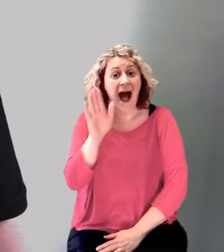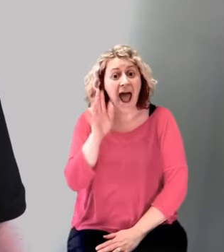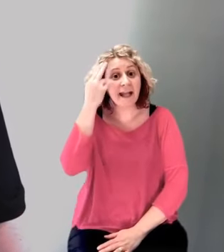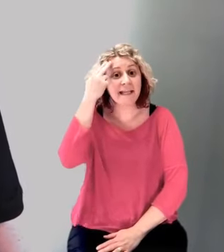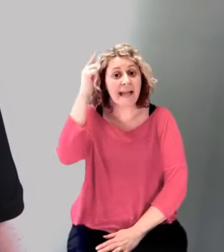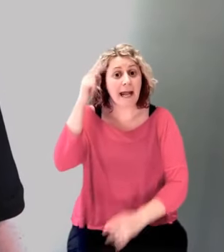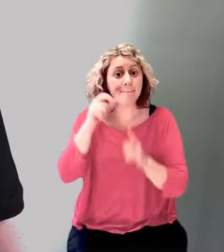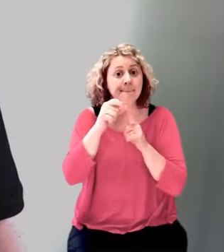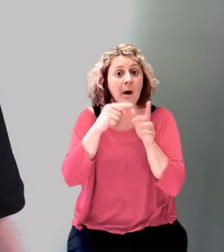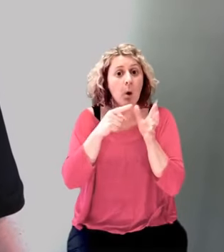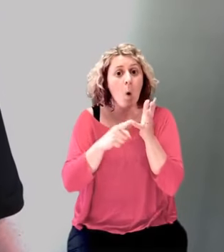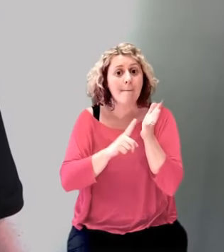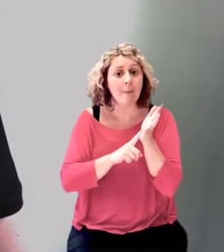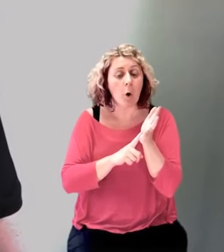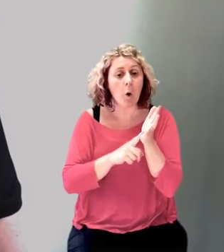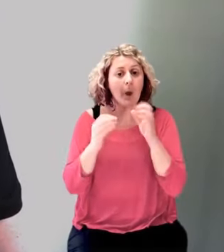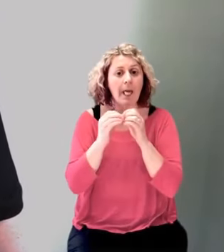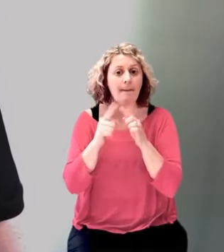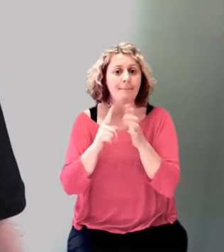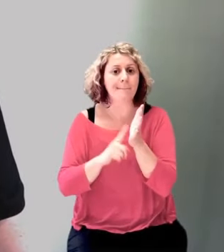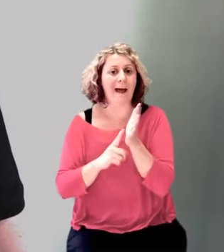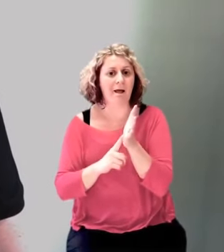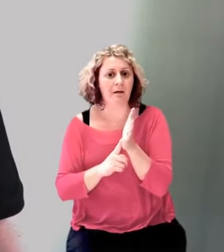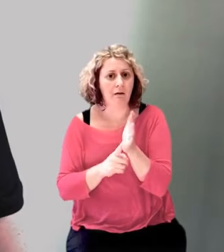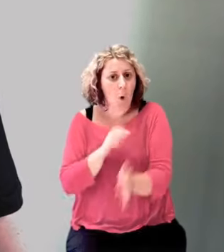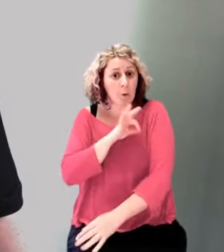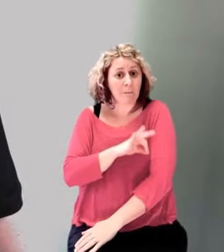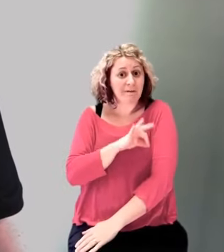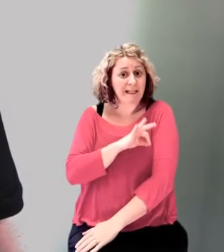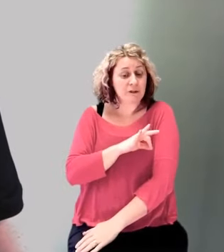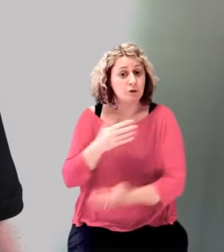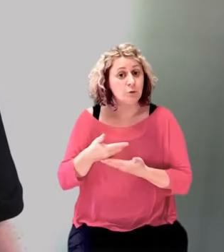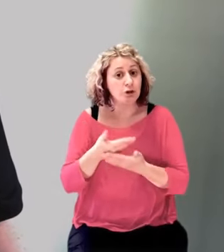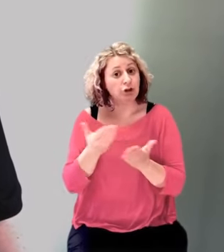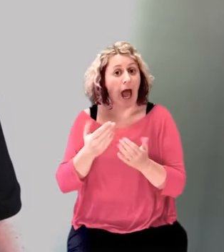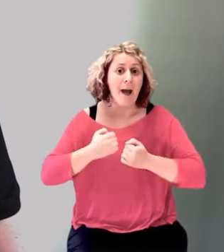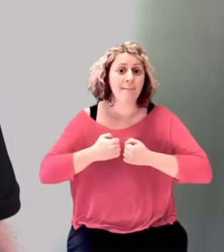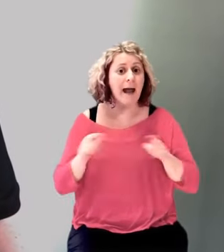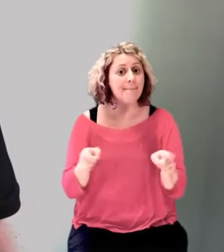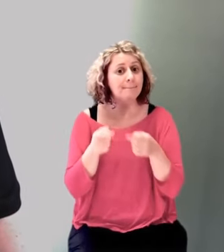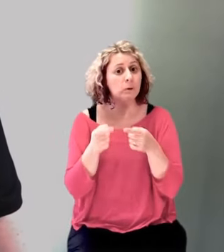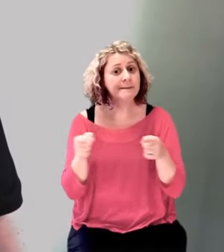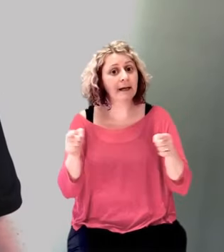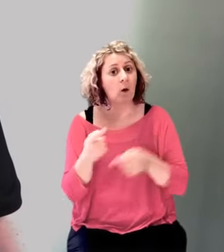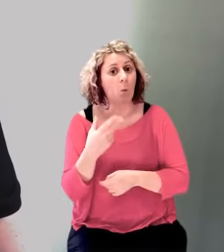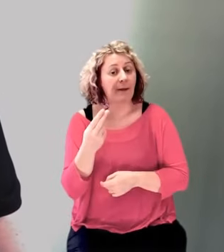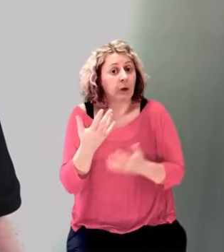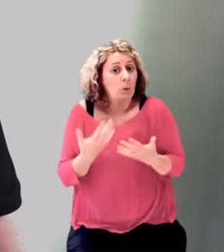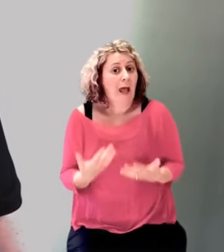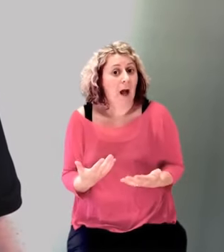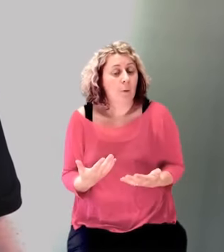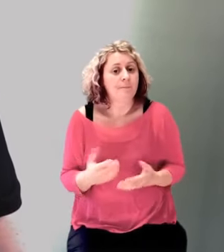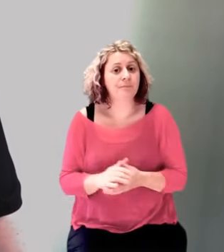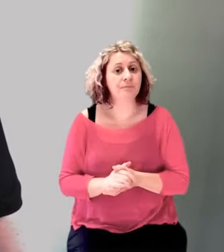Hi everyone, my name's Paul Bell and it's a real privilege to share a song with you at this year's Keswick Convention. And this is a